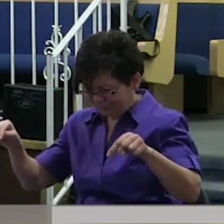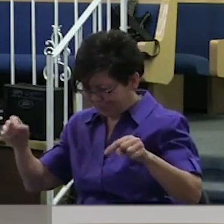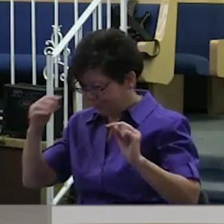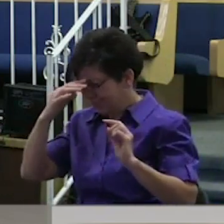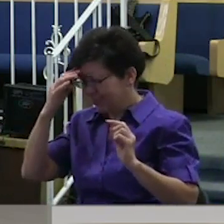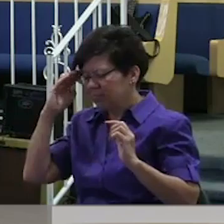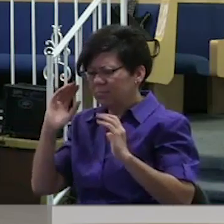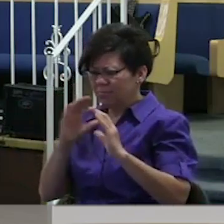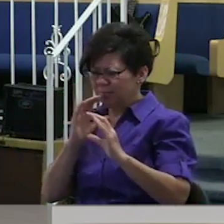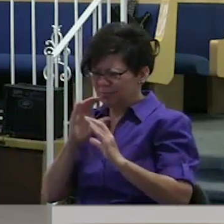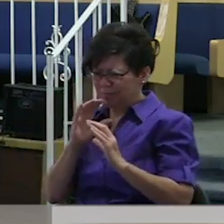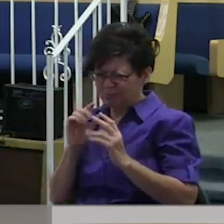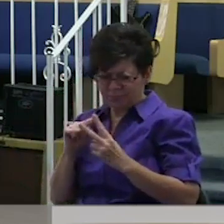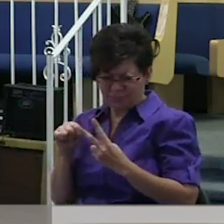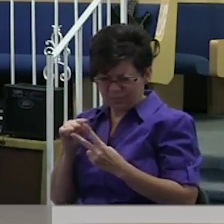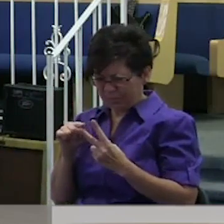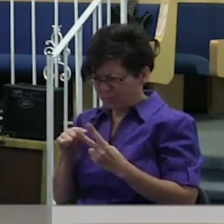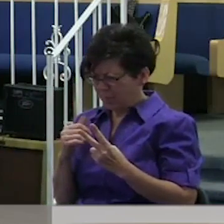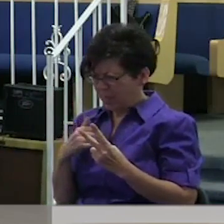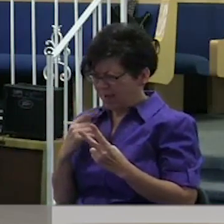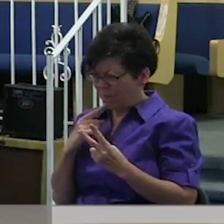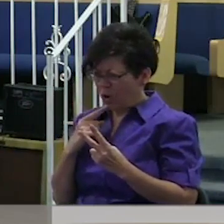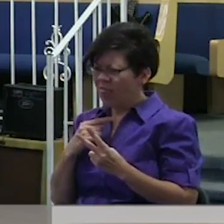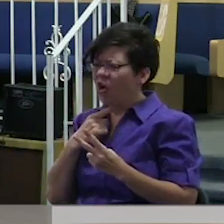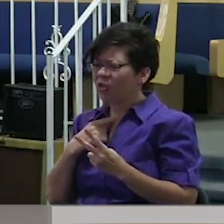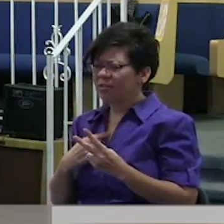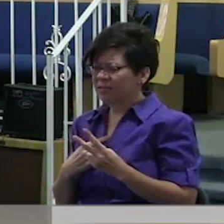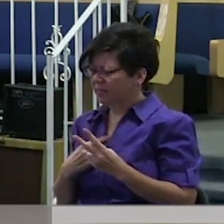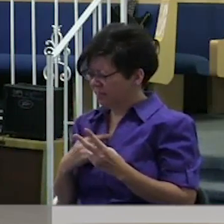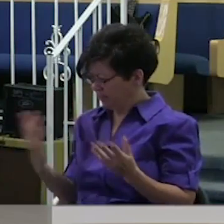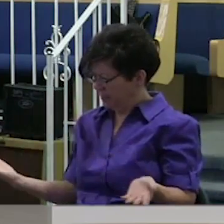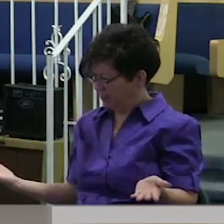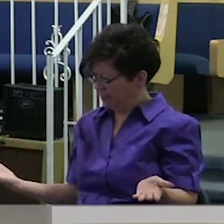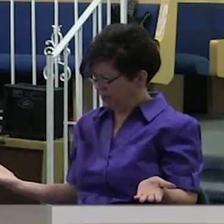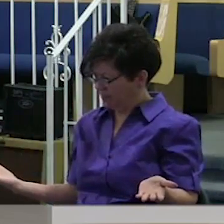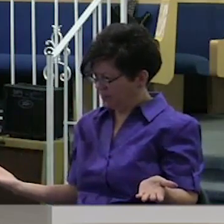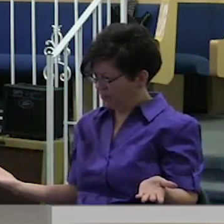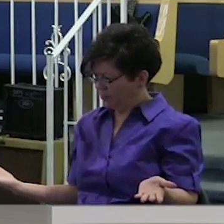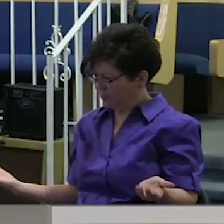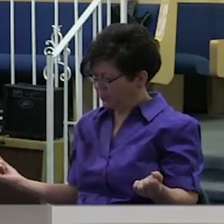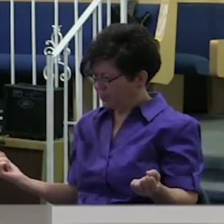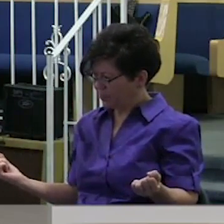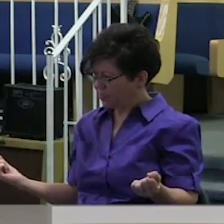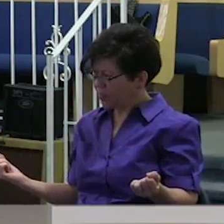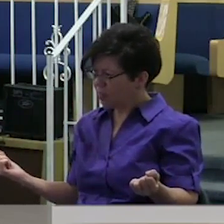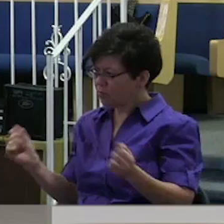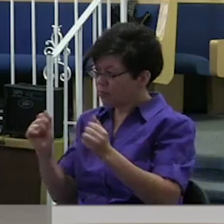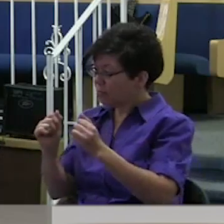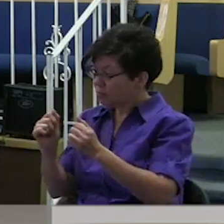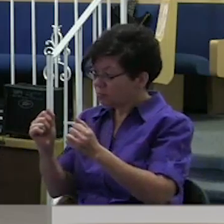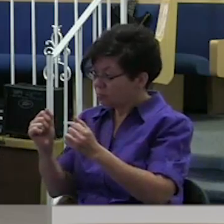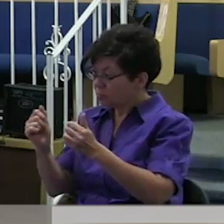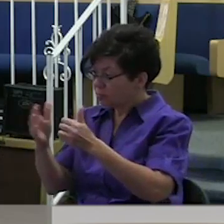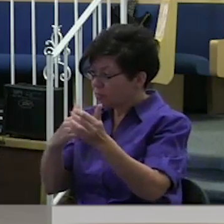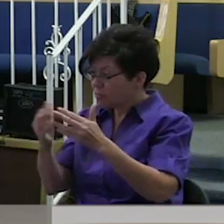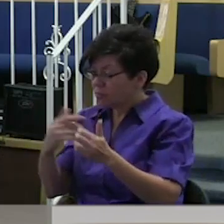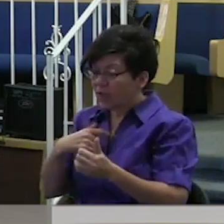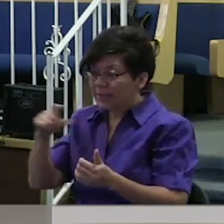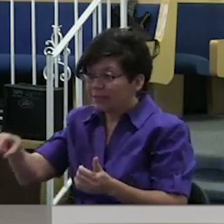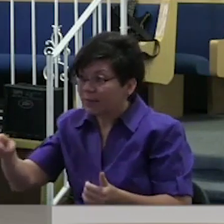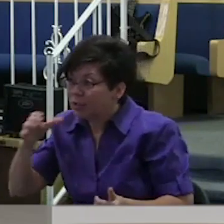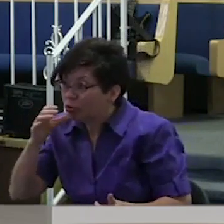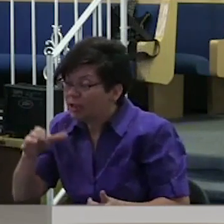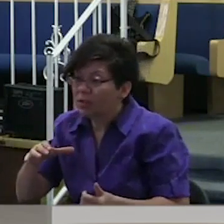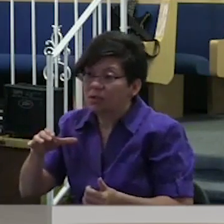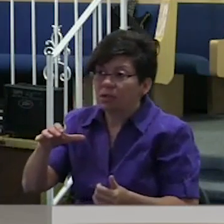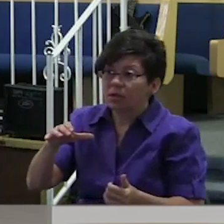of communicating that there is a thirst are present. Whether it be I gotta get something to drink